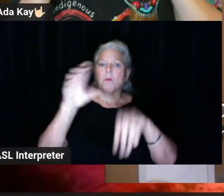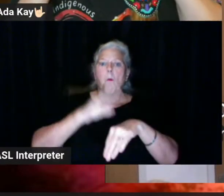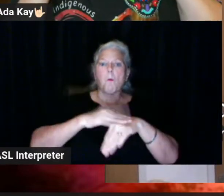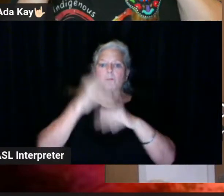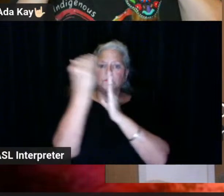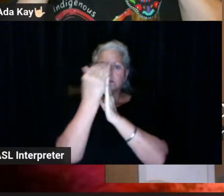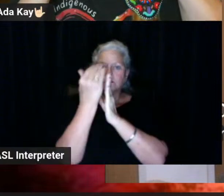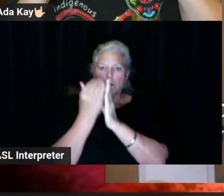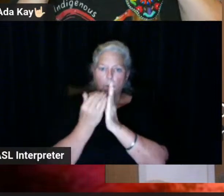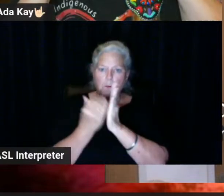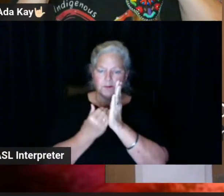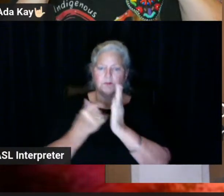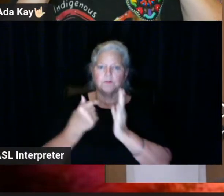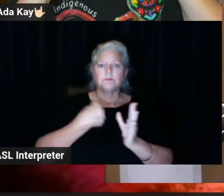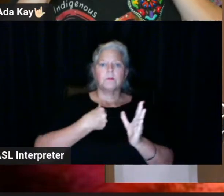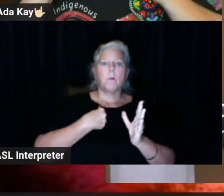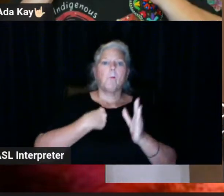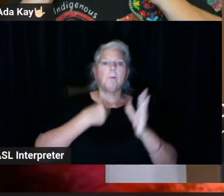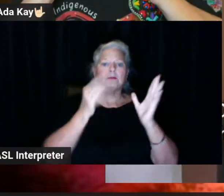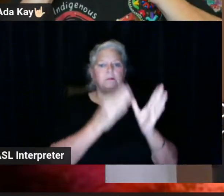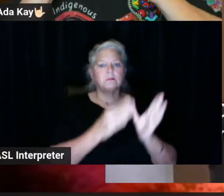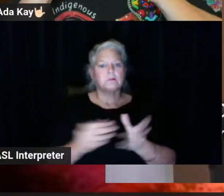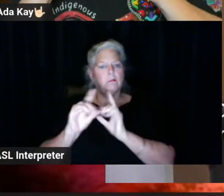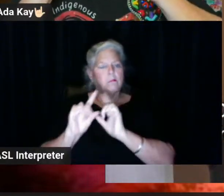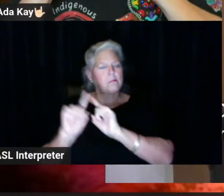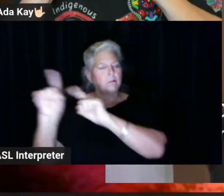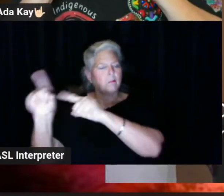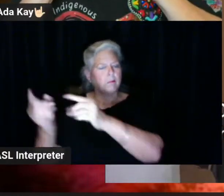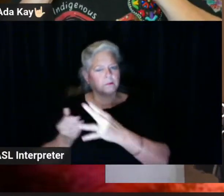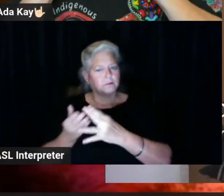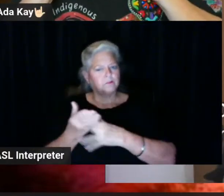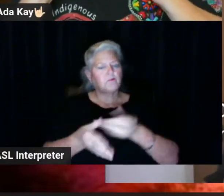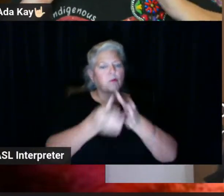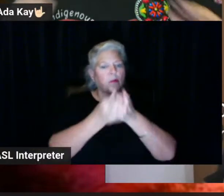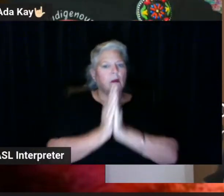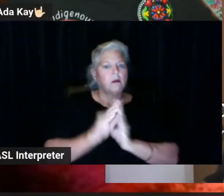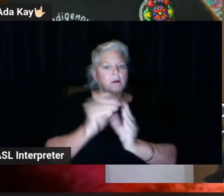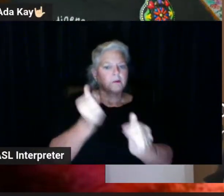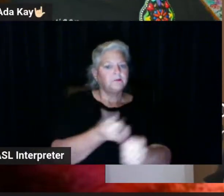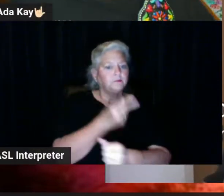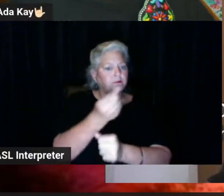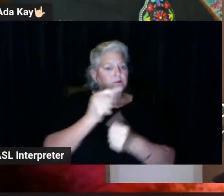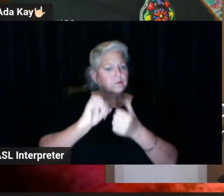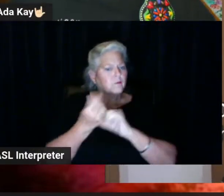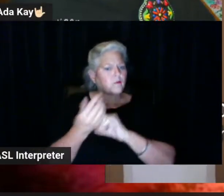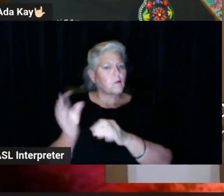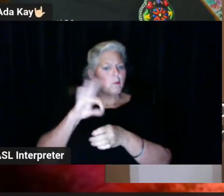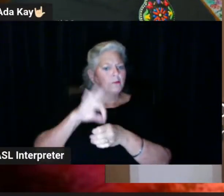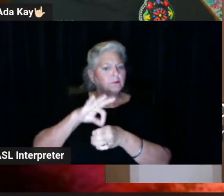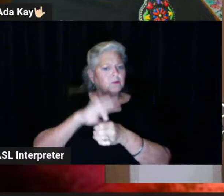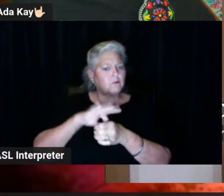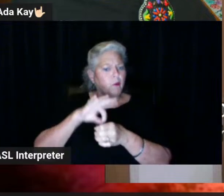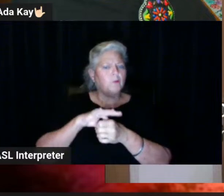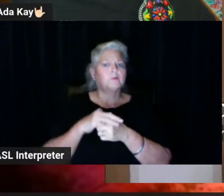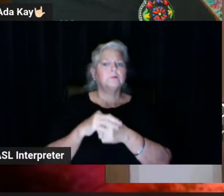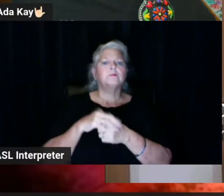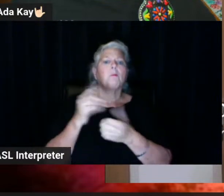had planned on going through and asking each one of you guys how you voted and what you some of the questions you asked her were.